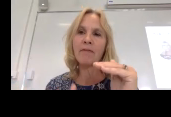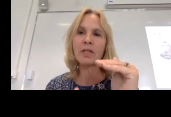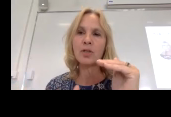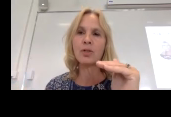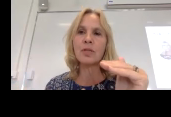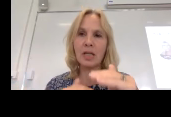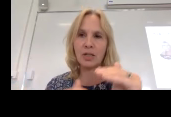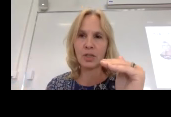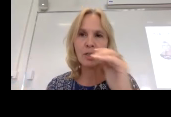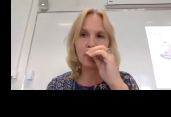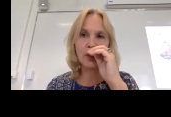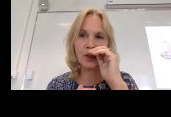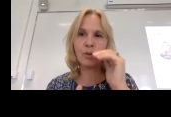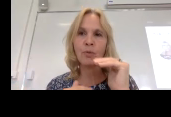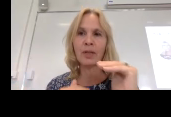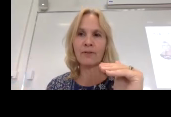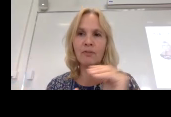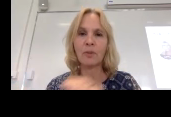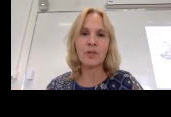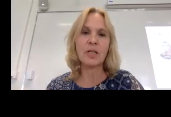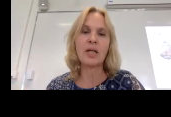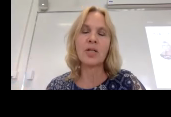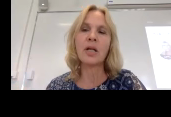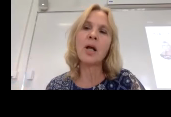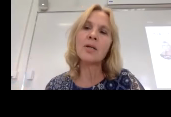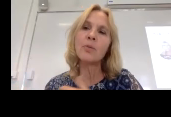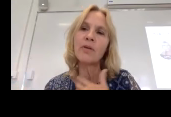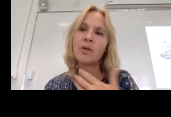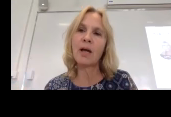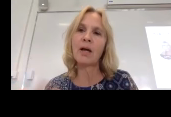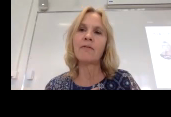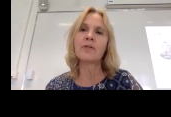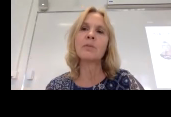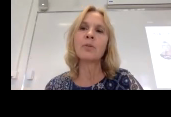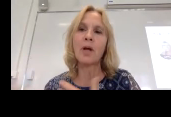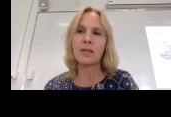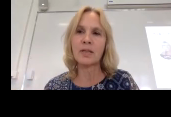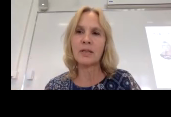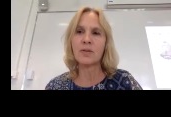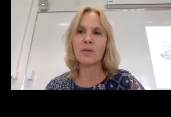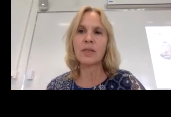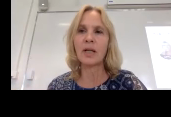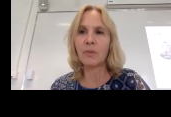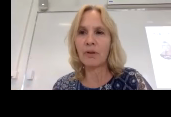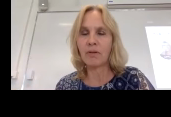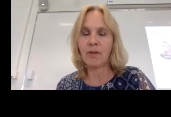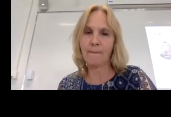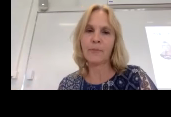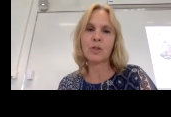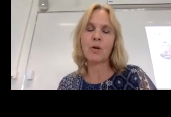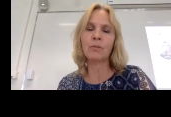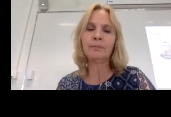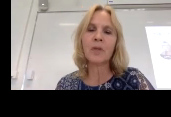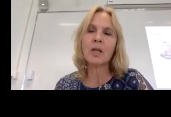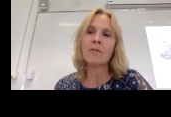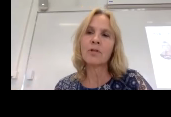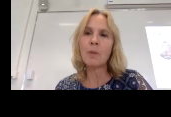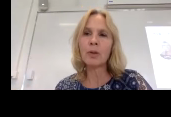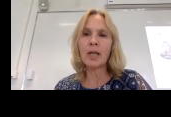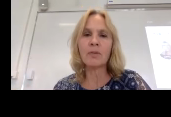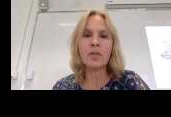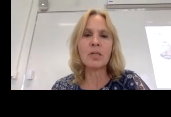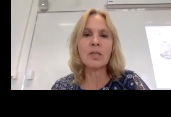whether you have these two stages, these two levels of representation, and also whether you have similar processes associated with them. So